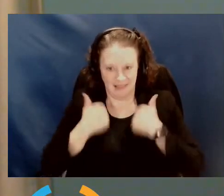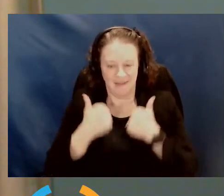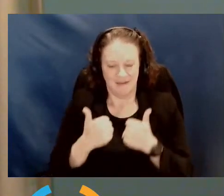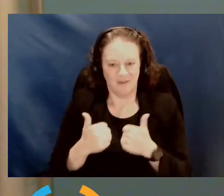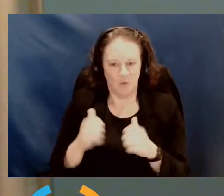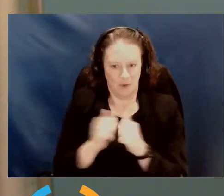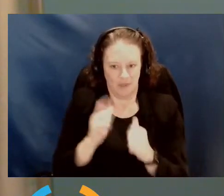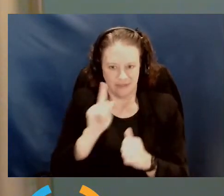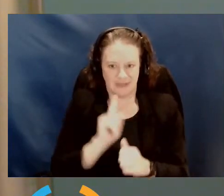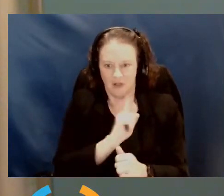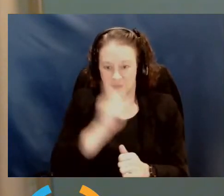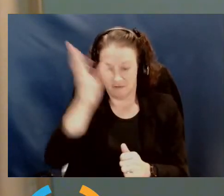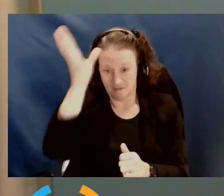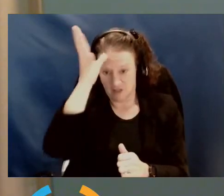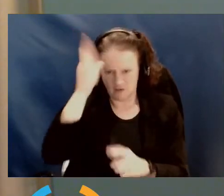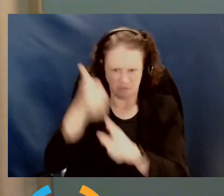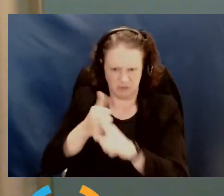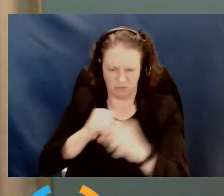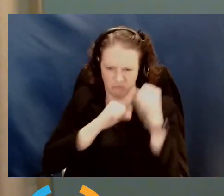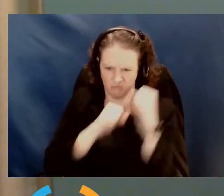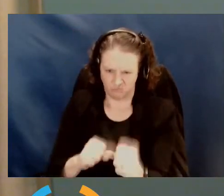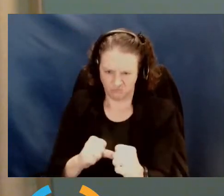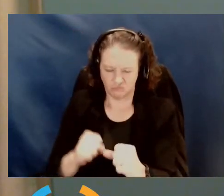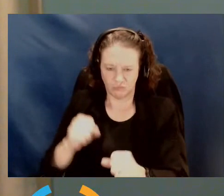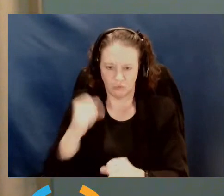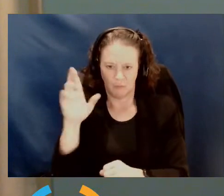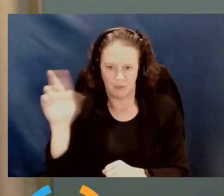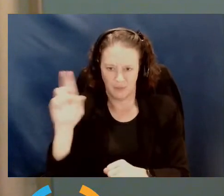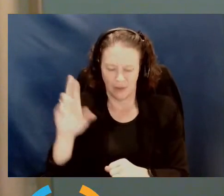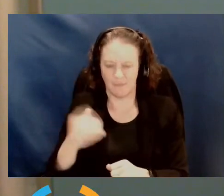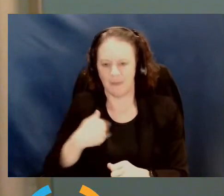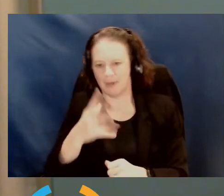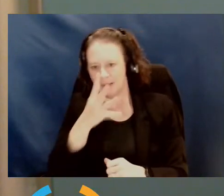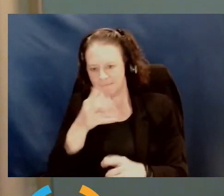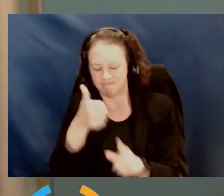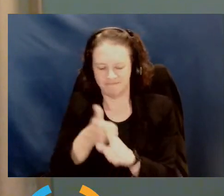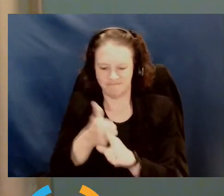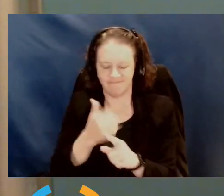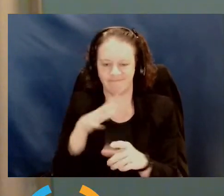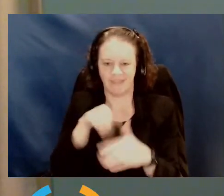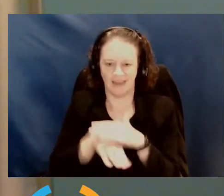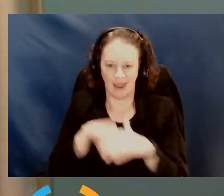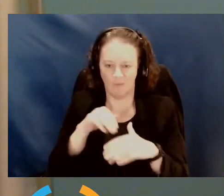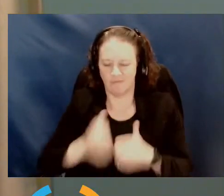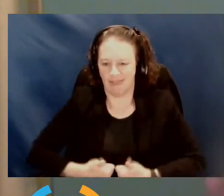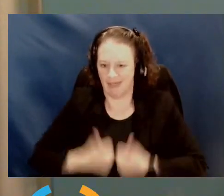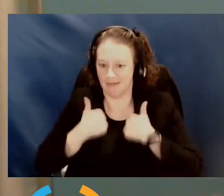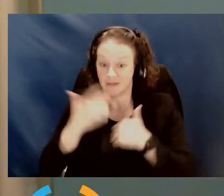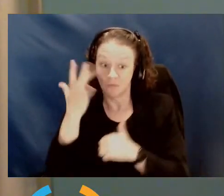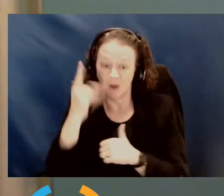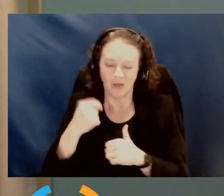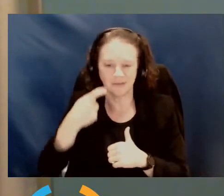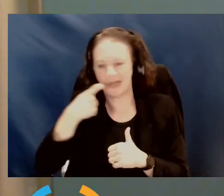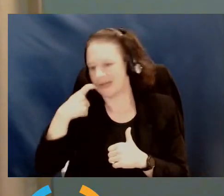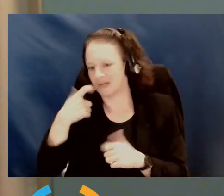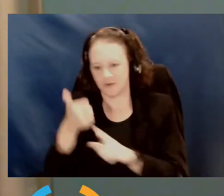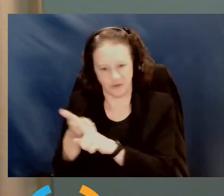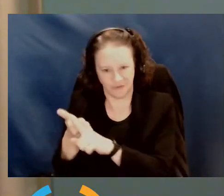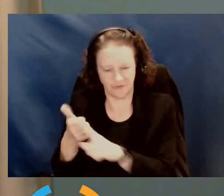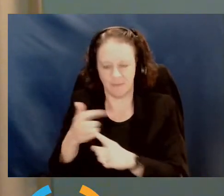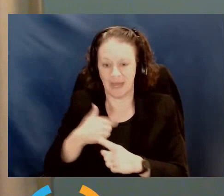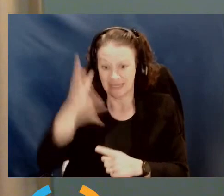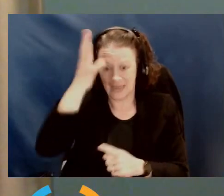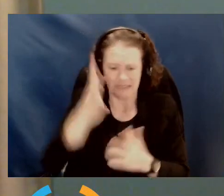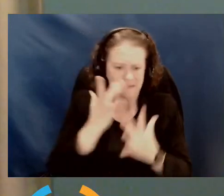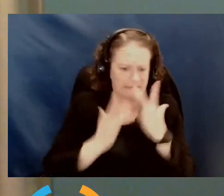mom was in and out of our lives because she battled addiction for most of my life. And our dad struggled to make ends meet. The summer